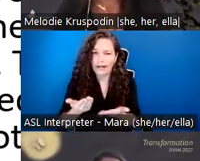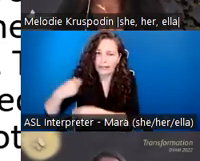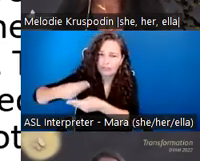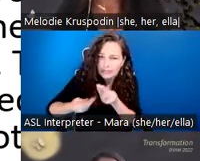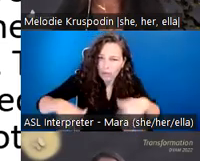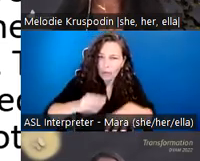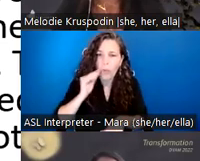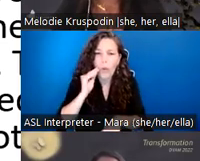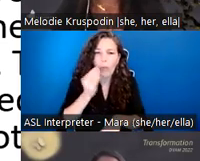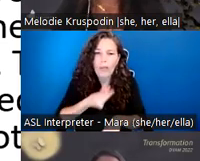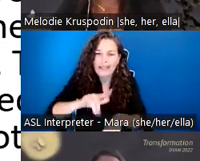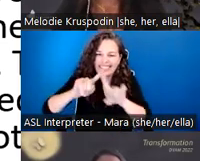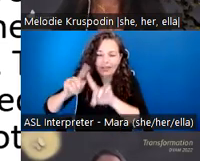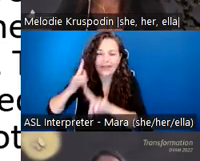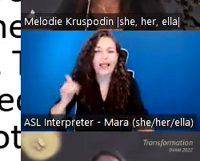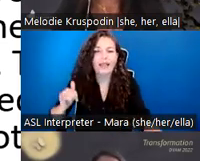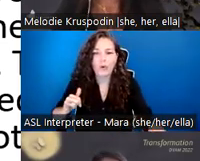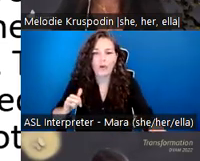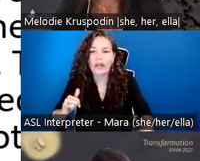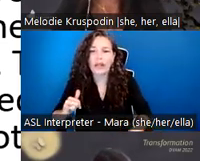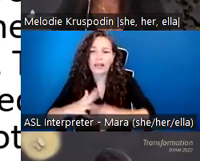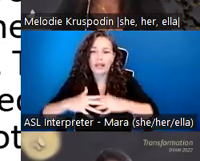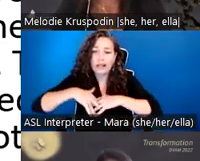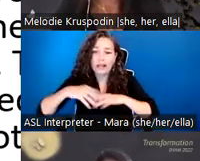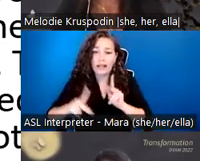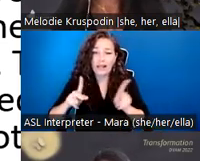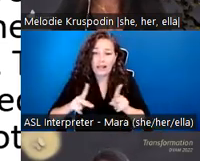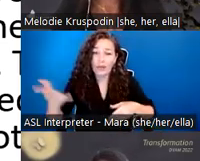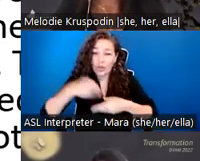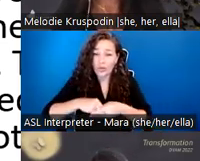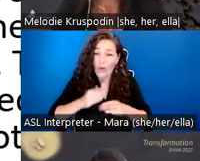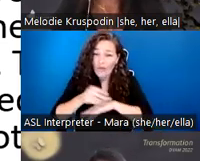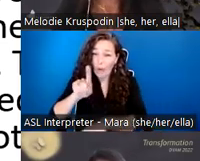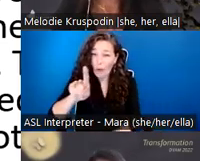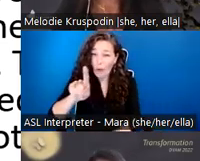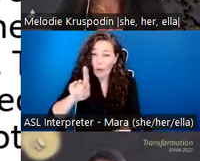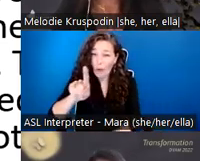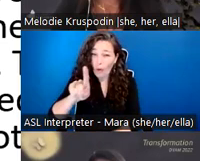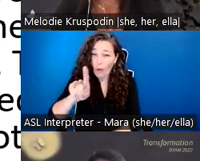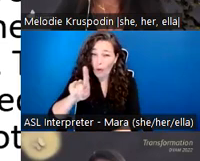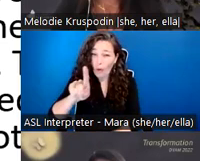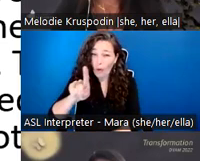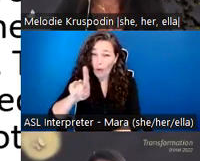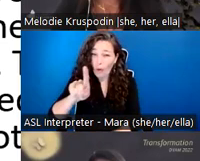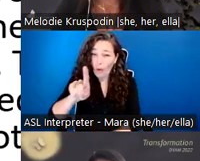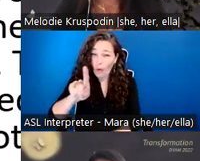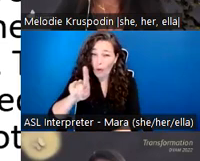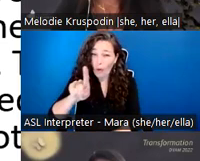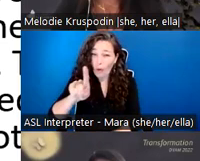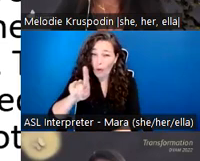of California Native peoples. These nations include over 120 federally recognized tribes and many